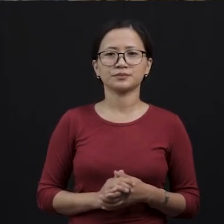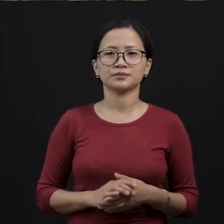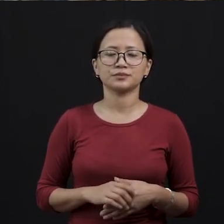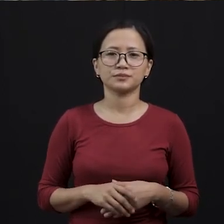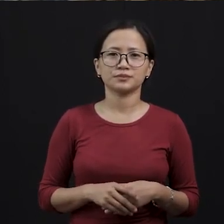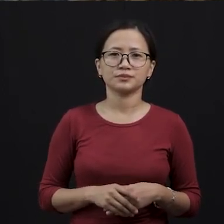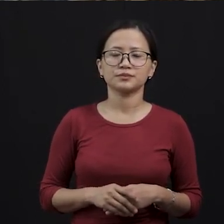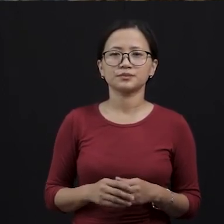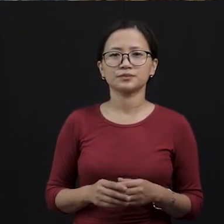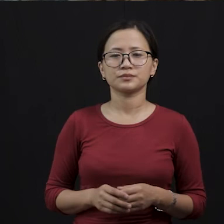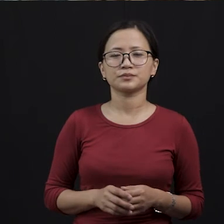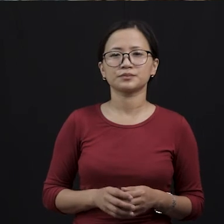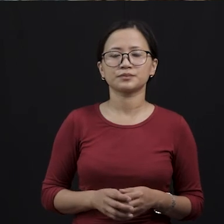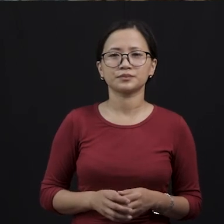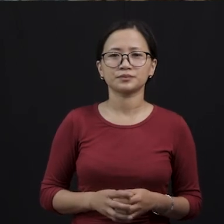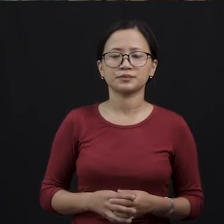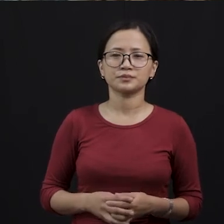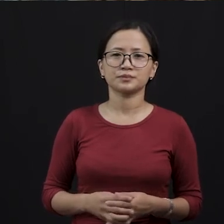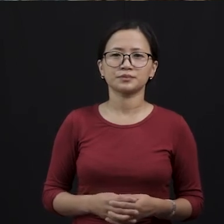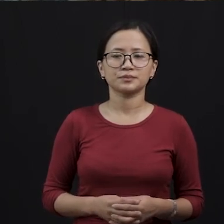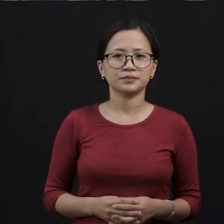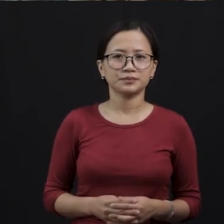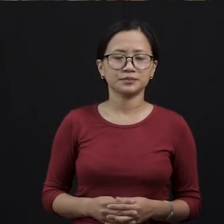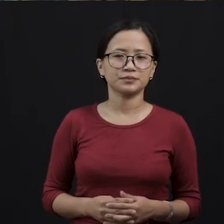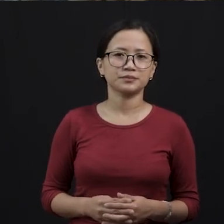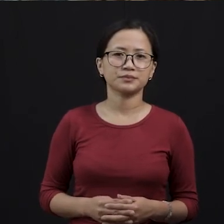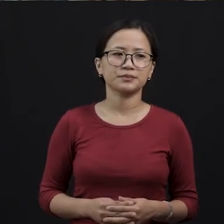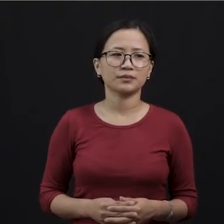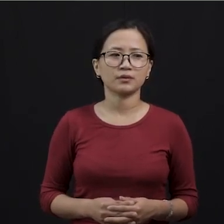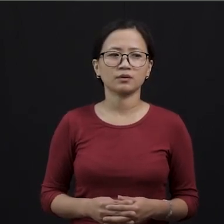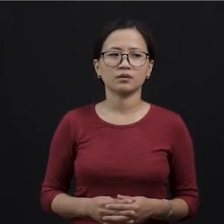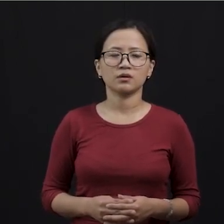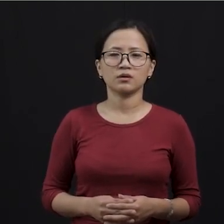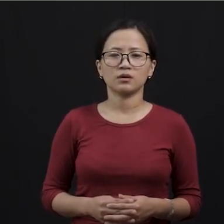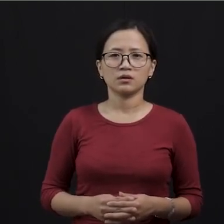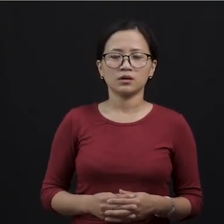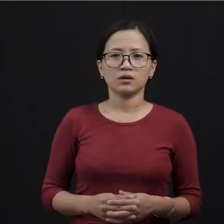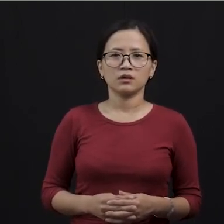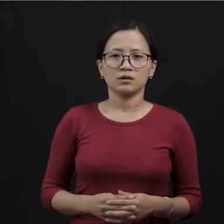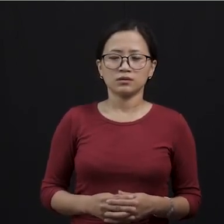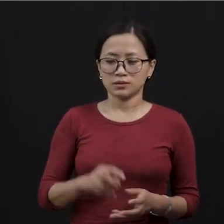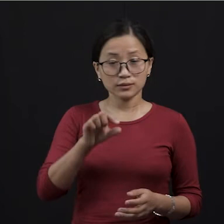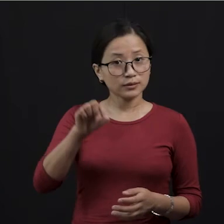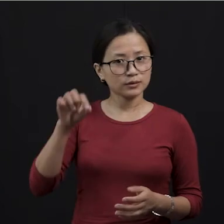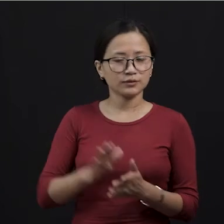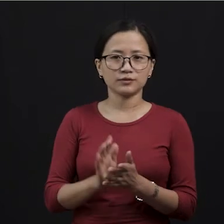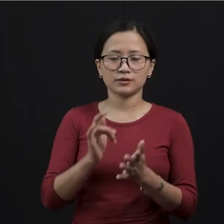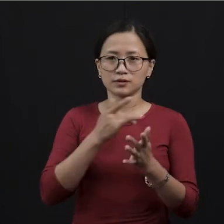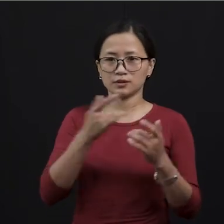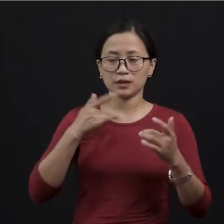river, ponds, wells. Okay, so they're known as aquatic habitat. Now let us see in each of these